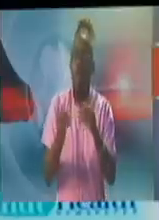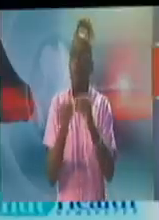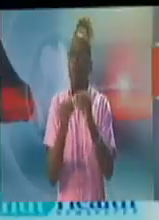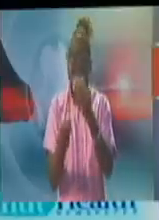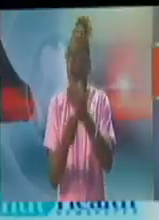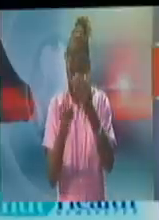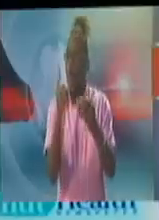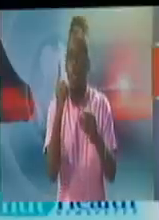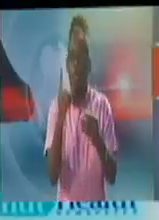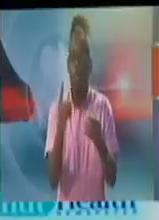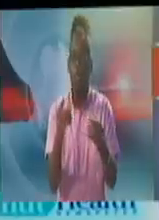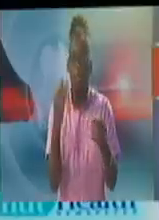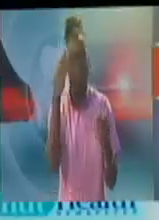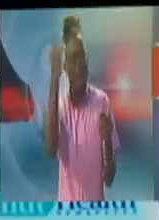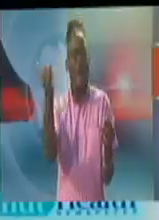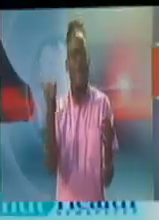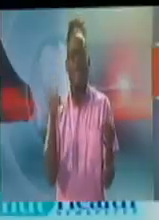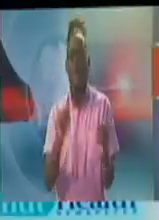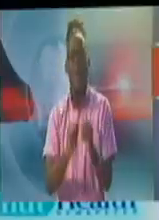Young,